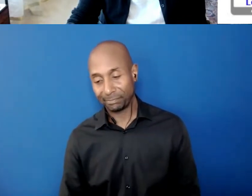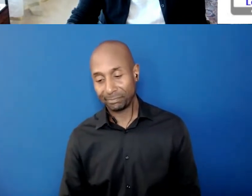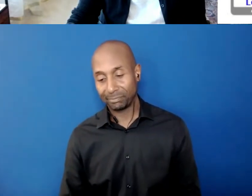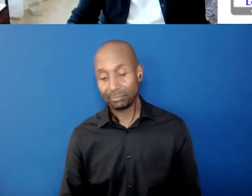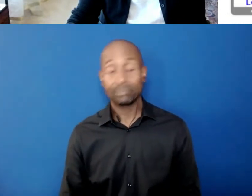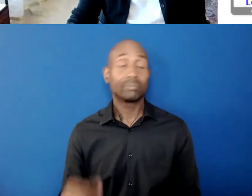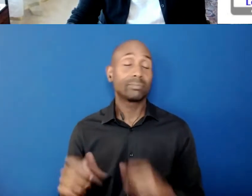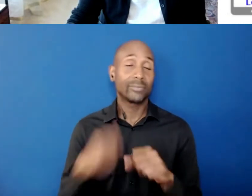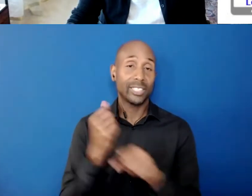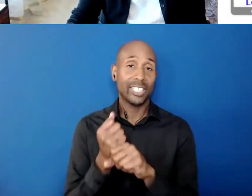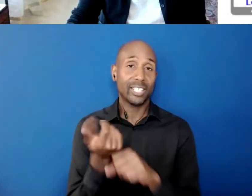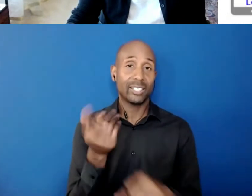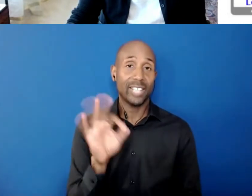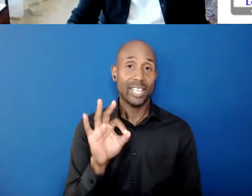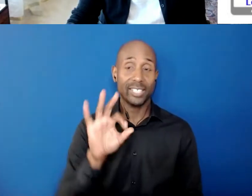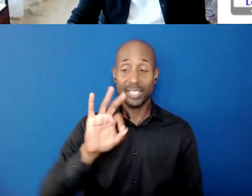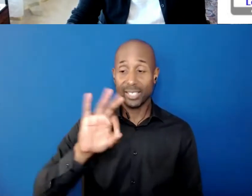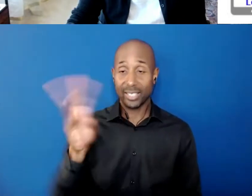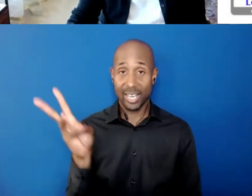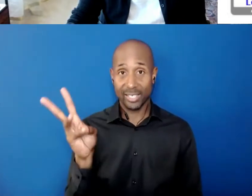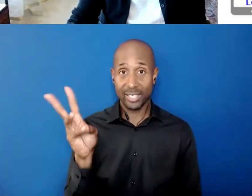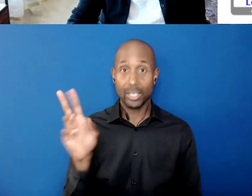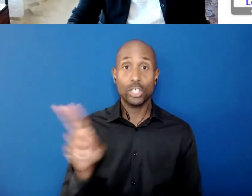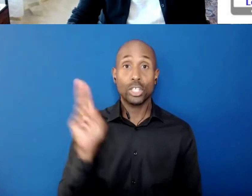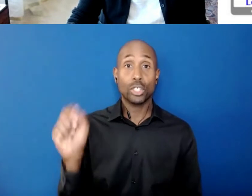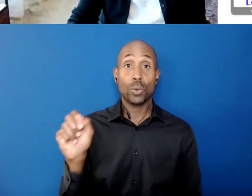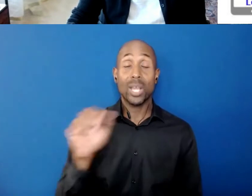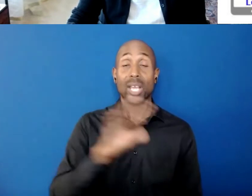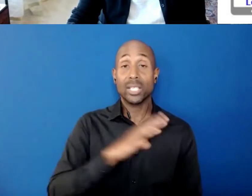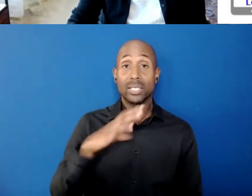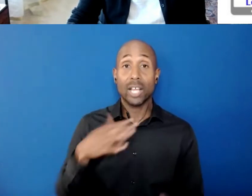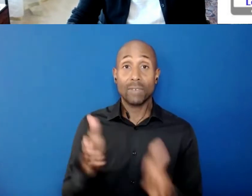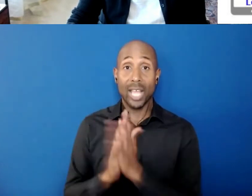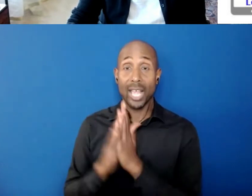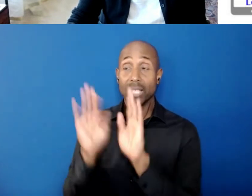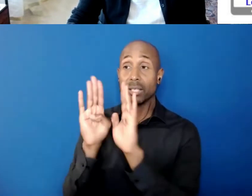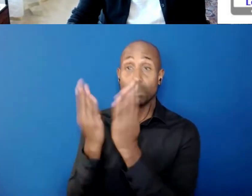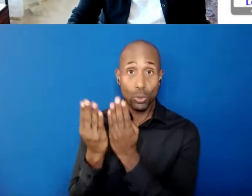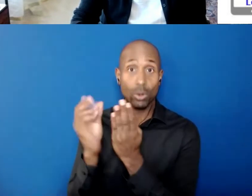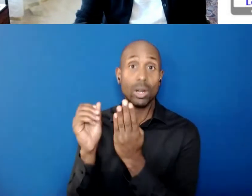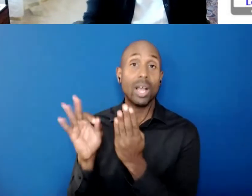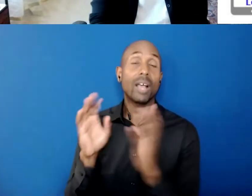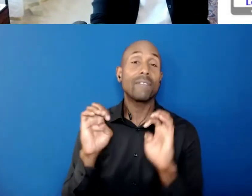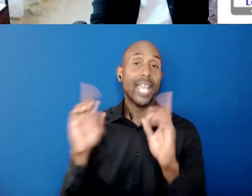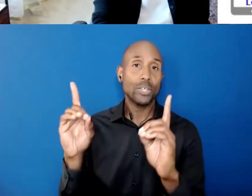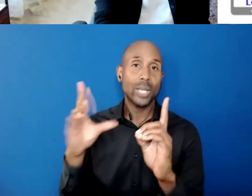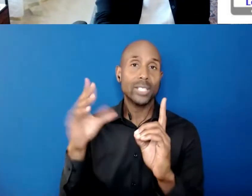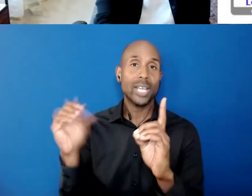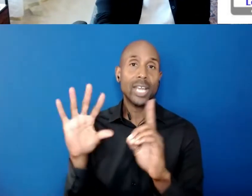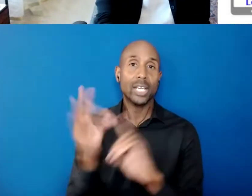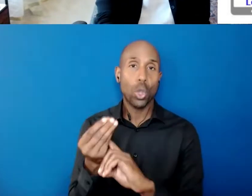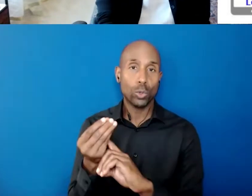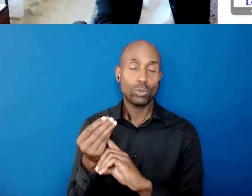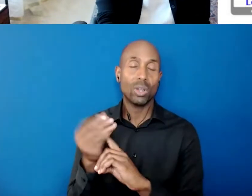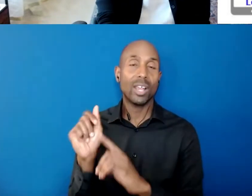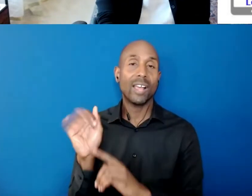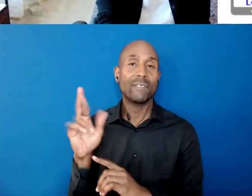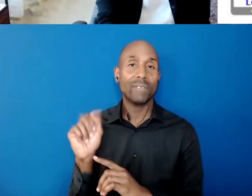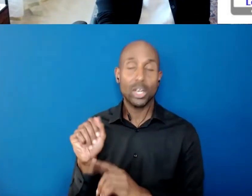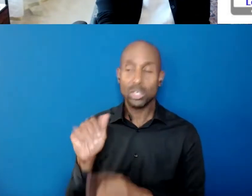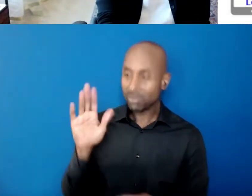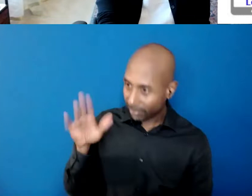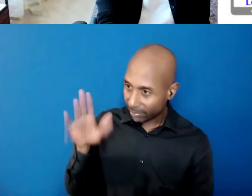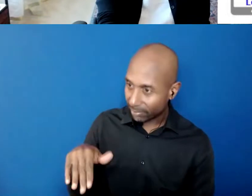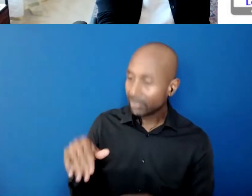In 1996, the U.S. Congress asked the Bureau of Education and Cultural Affairs to design and